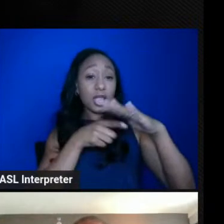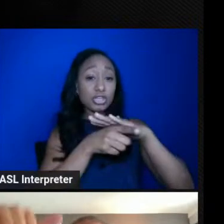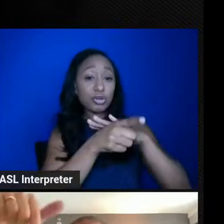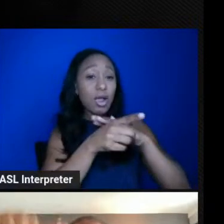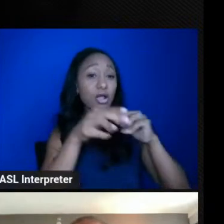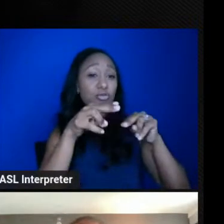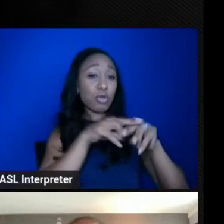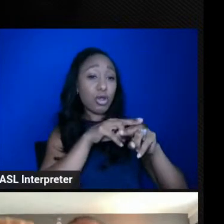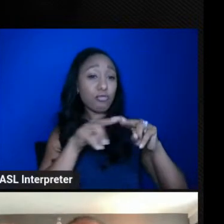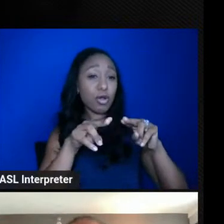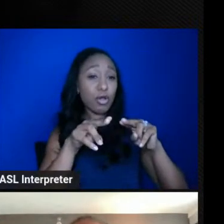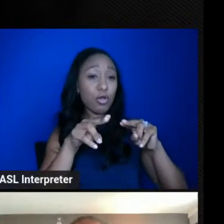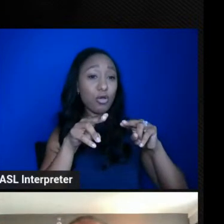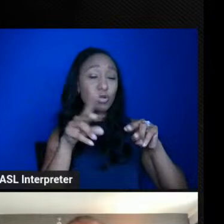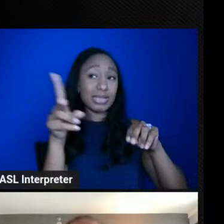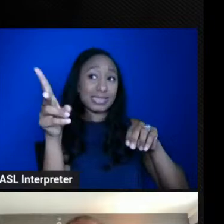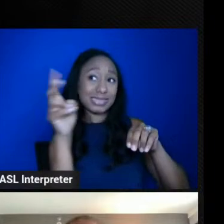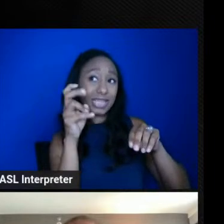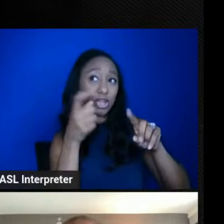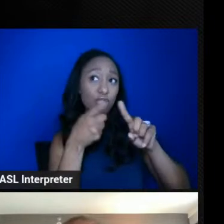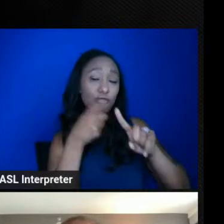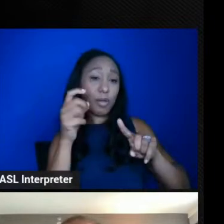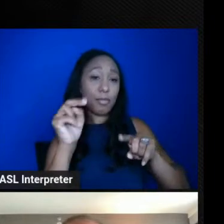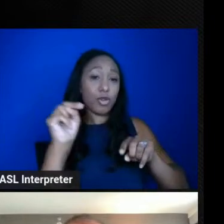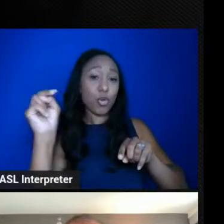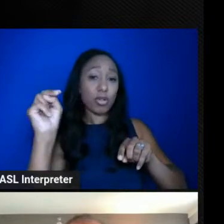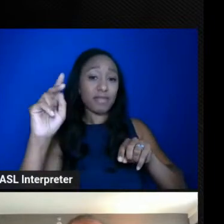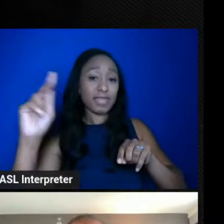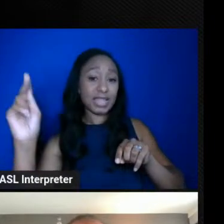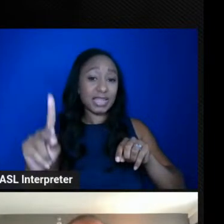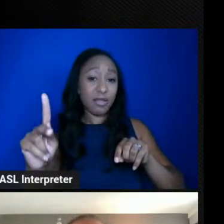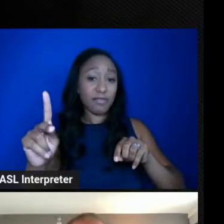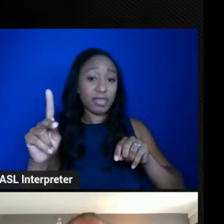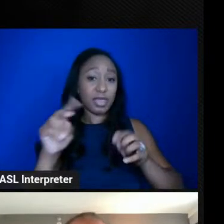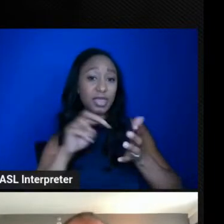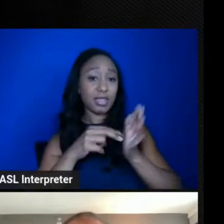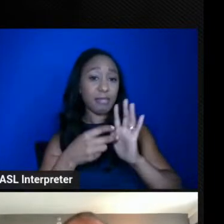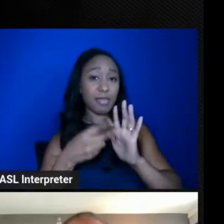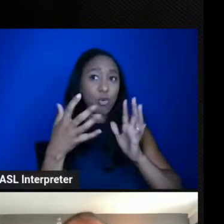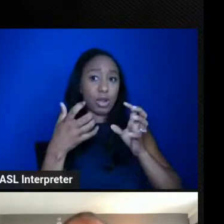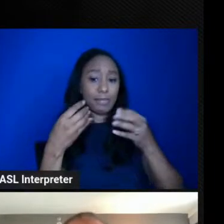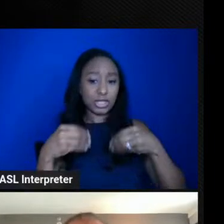were made to trudge southward to be sold into plantation slavery.